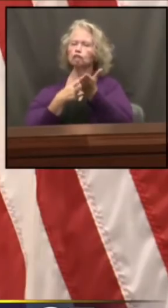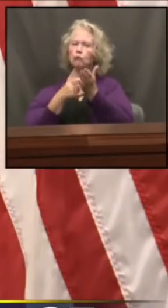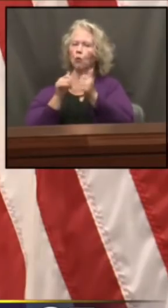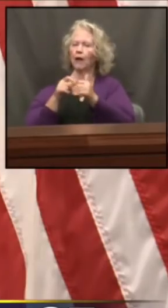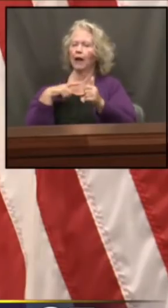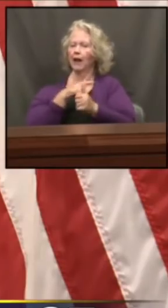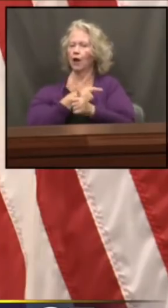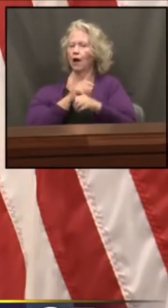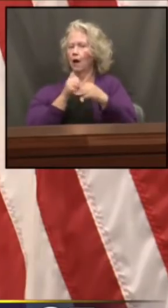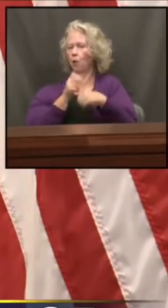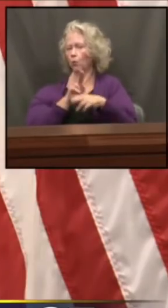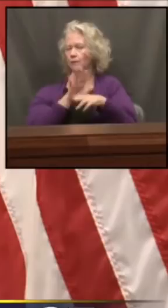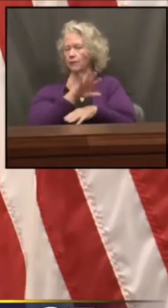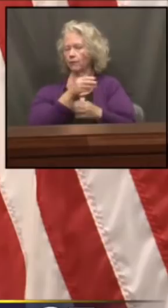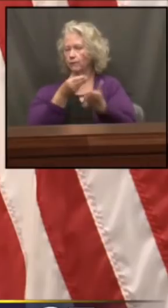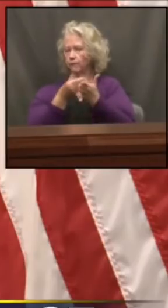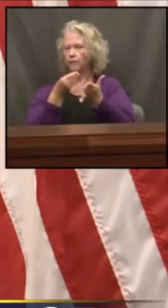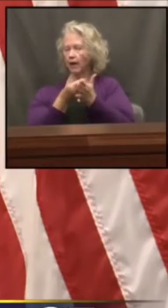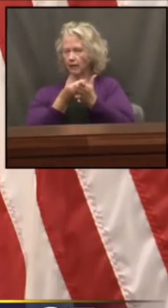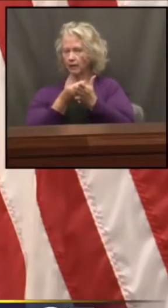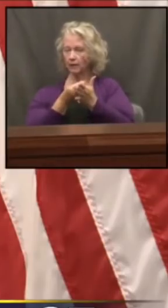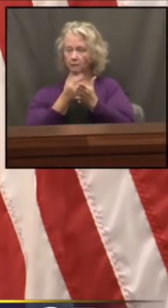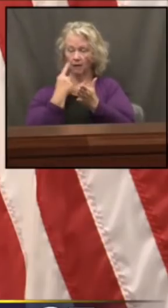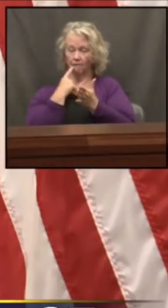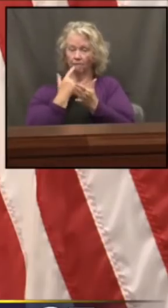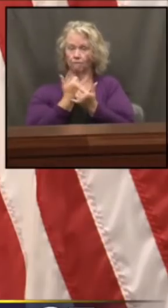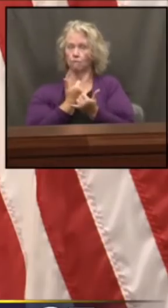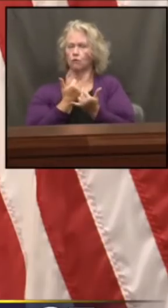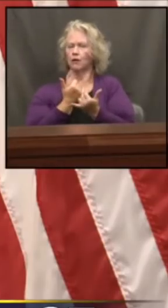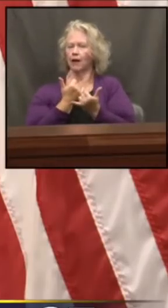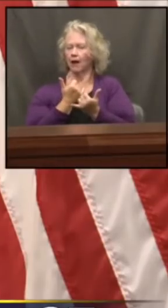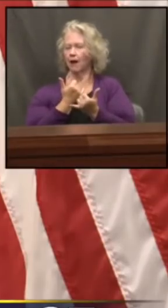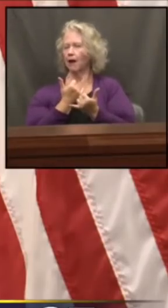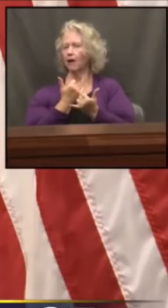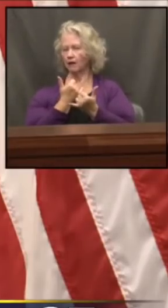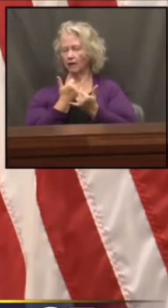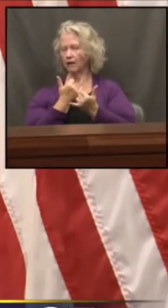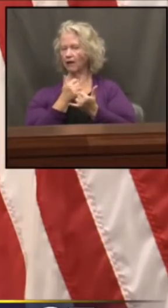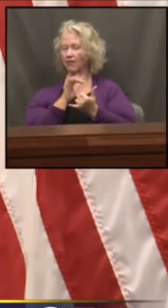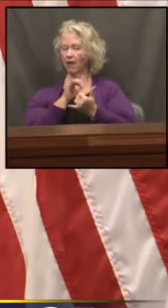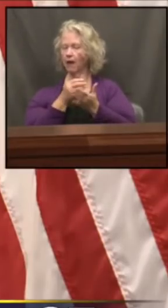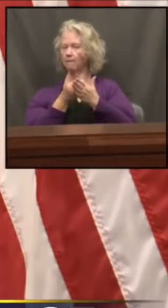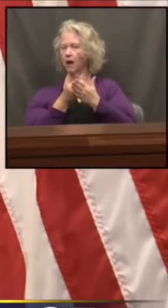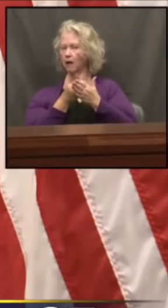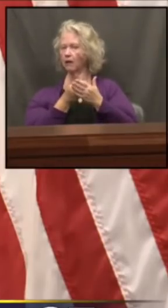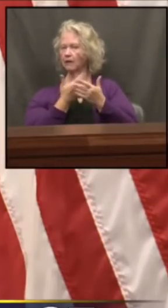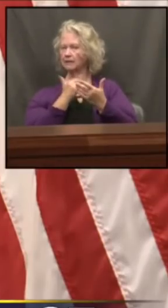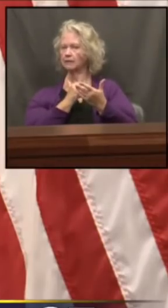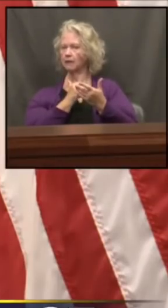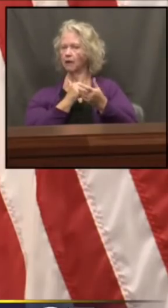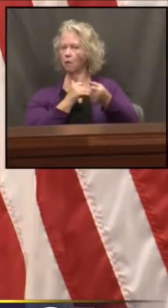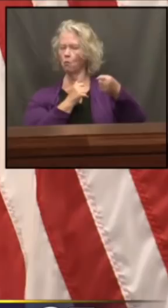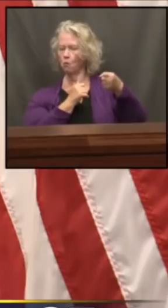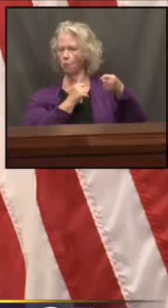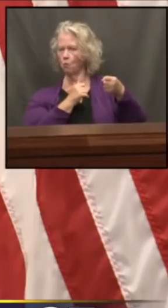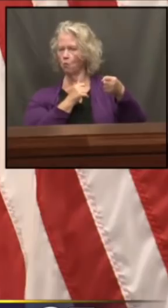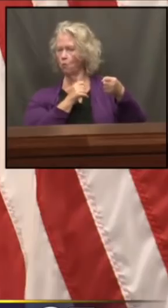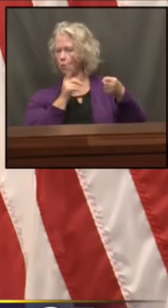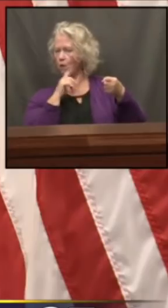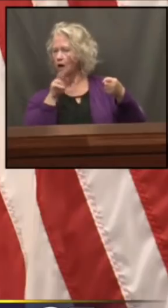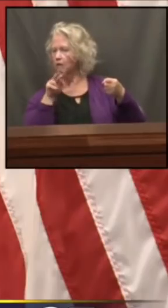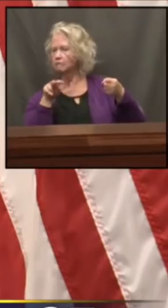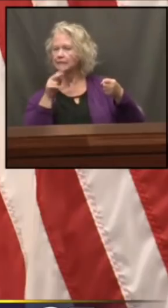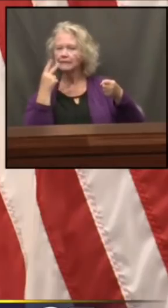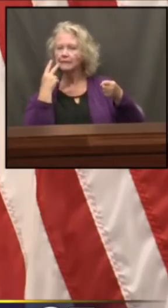the utilization of this funding. But at this time, we're keeping those dollars in reserve and we'll be evaluating them on